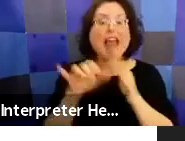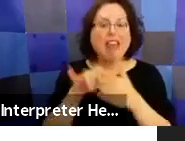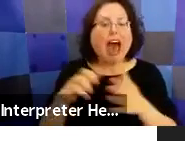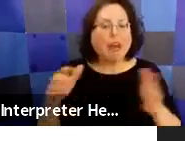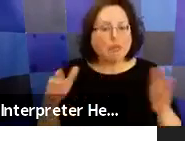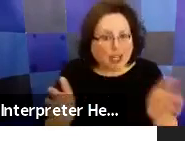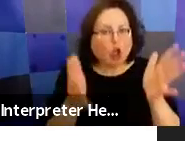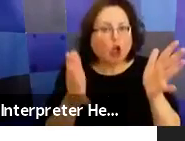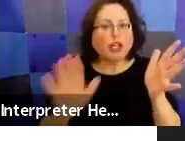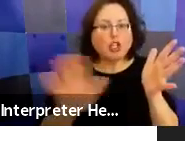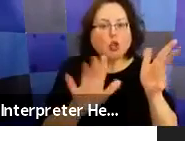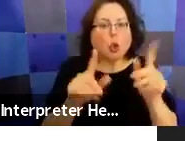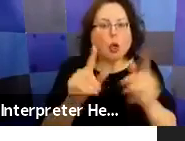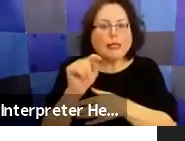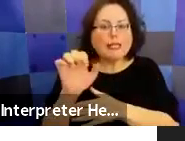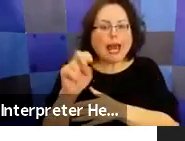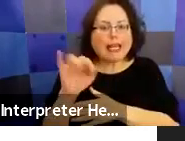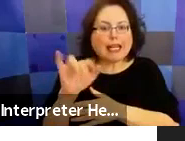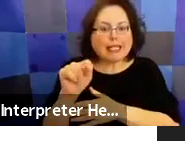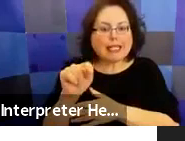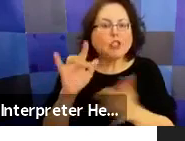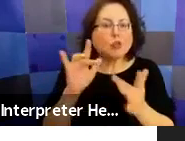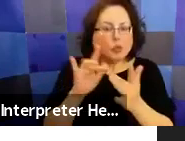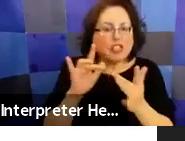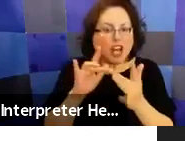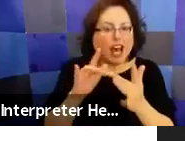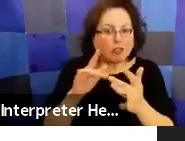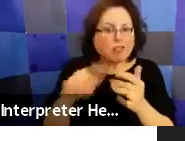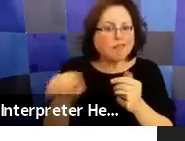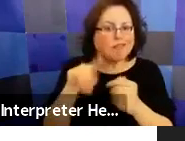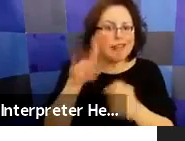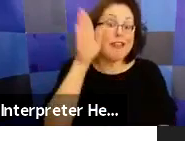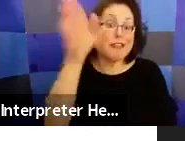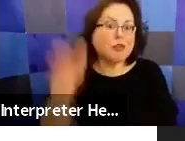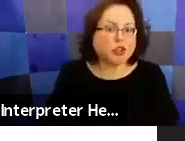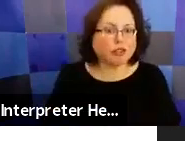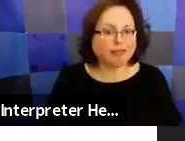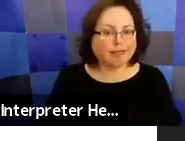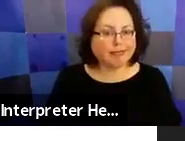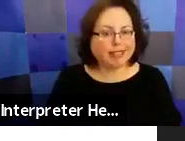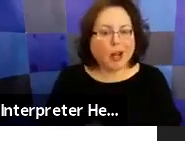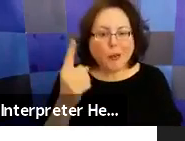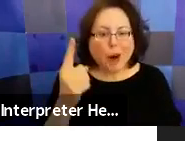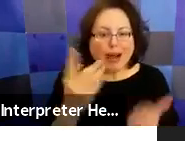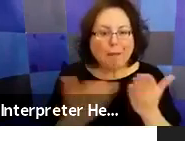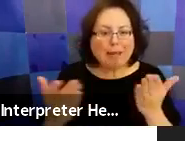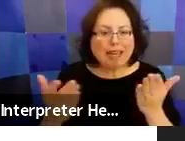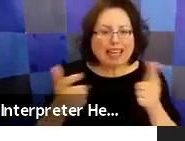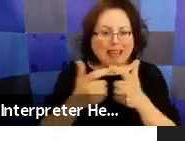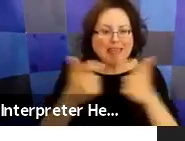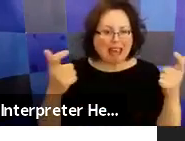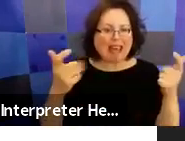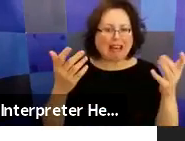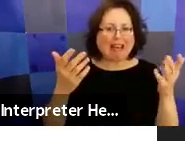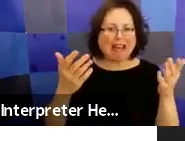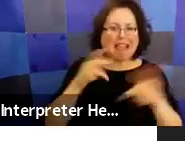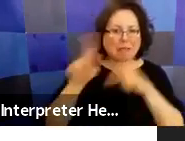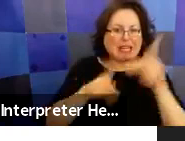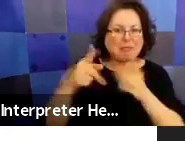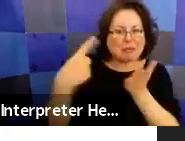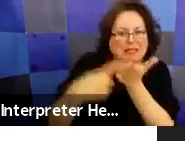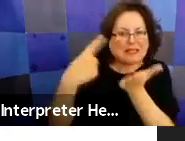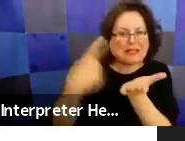or the people you work with to reach out in the future. So one of the big things that people talk to me